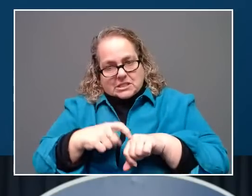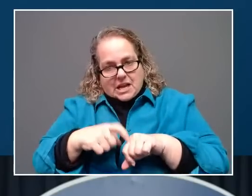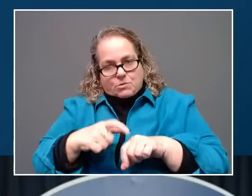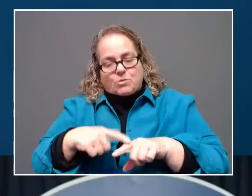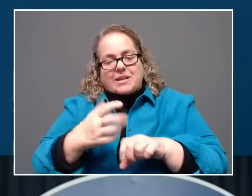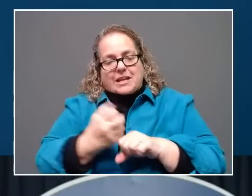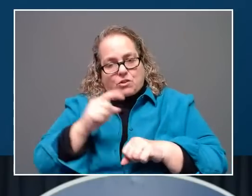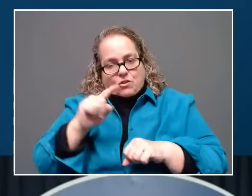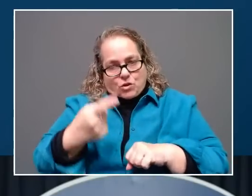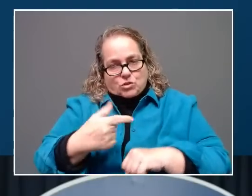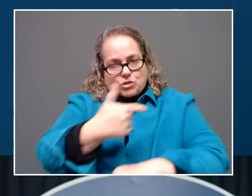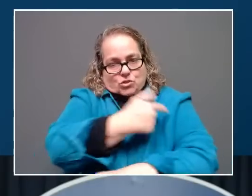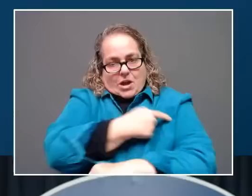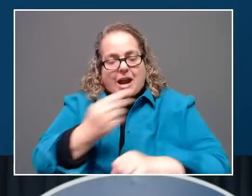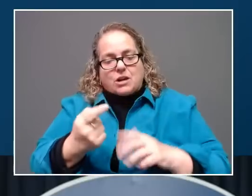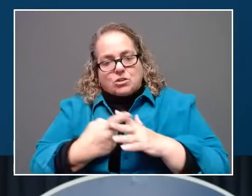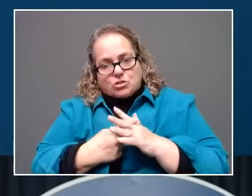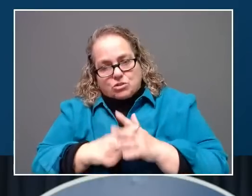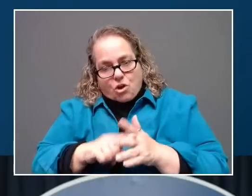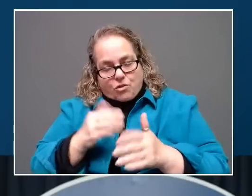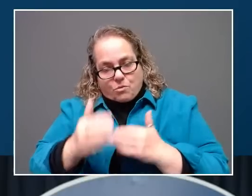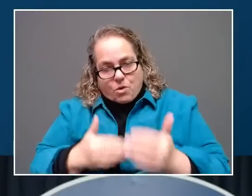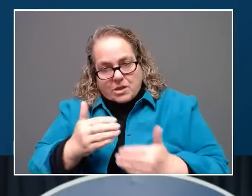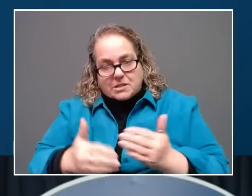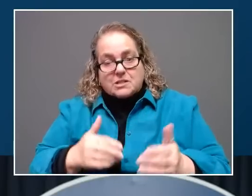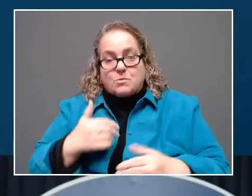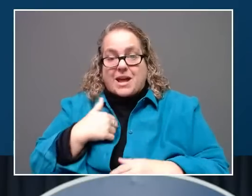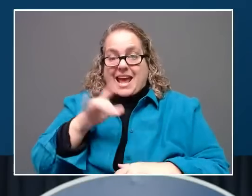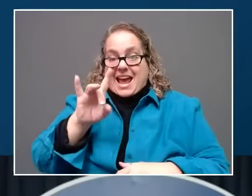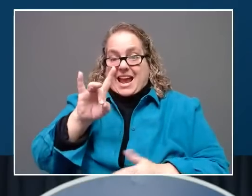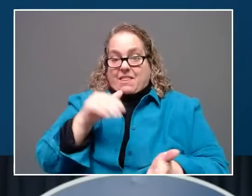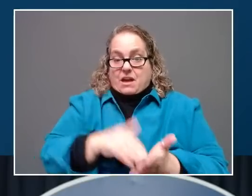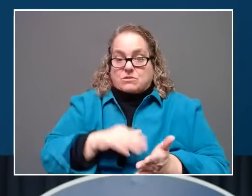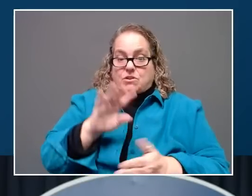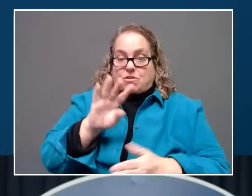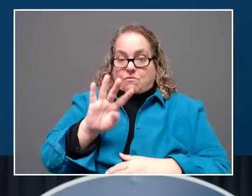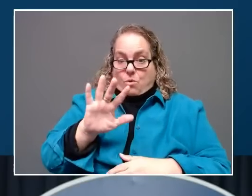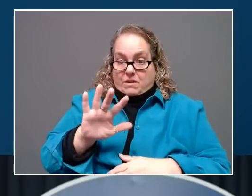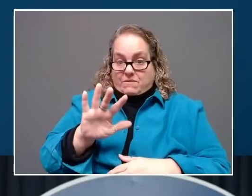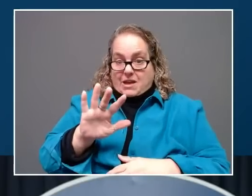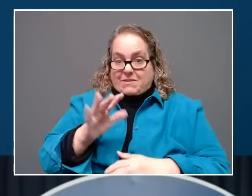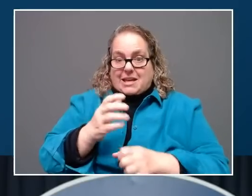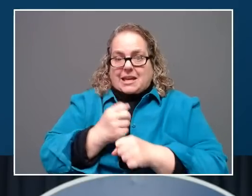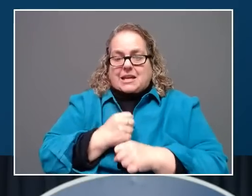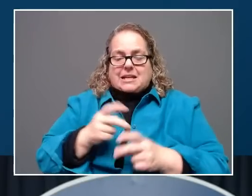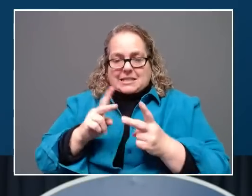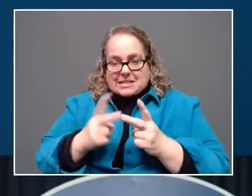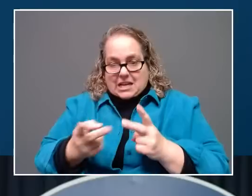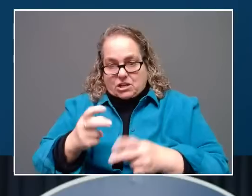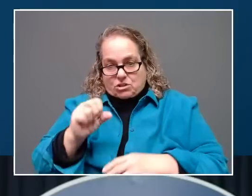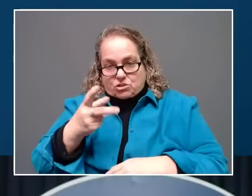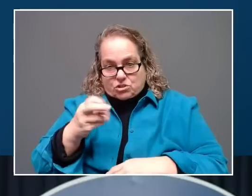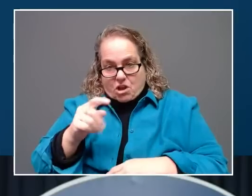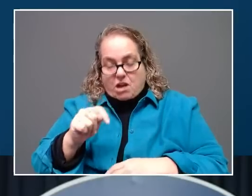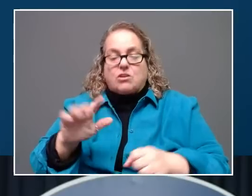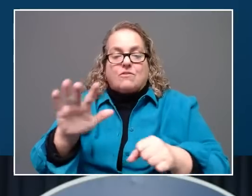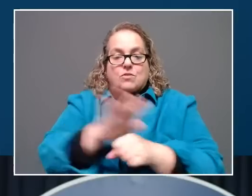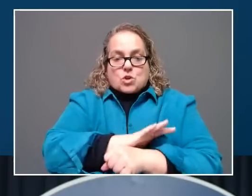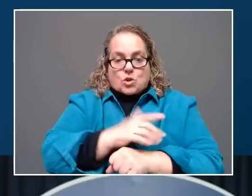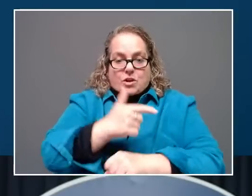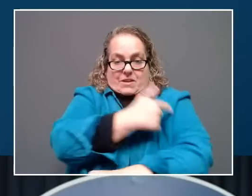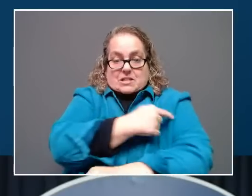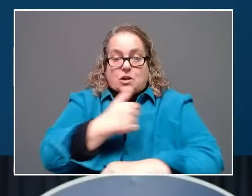and start that process. We had 8,045 get their second shot and become fully vaccinated. We